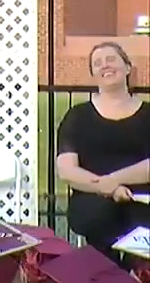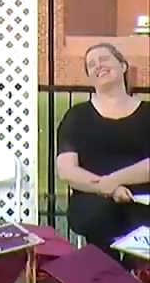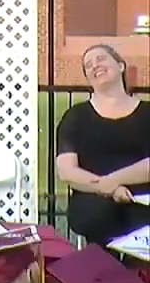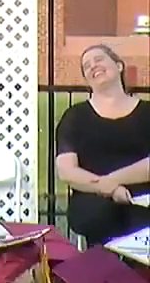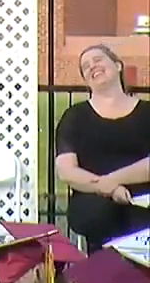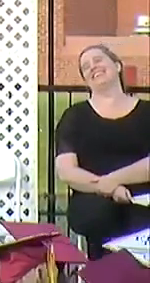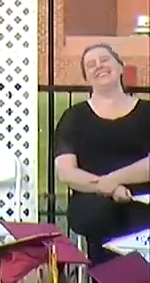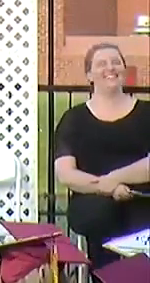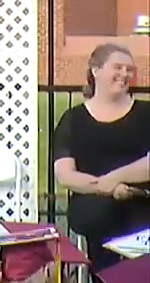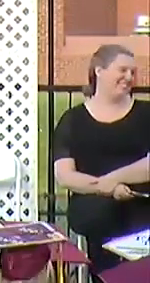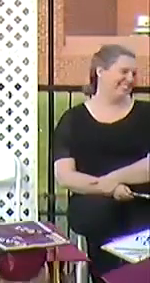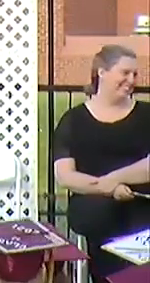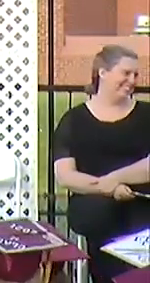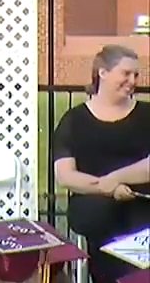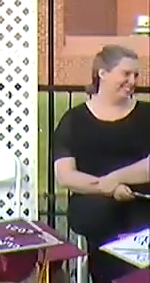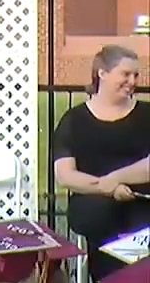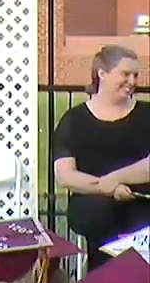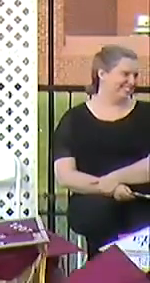Kylie Noelle Williams.